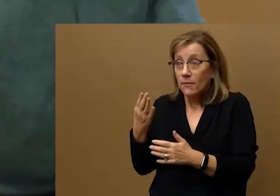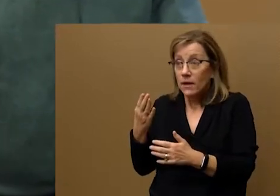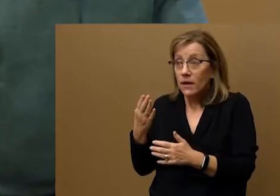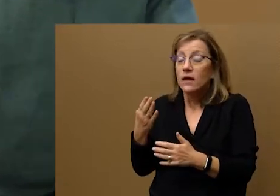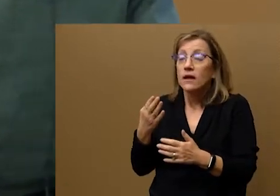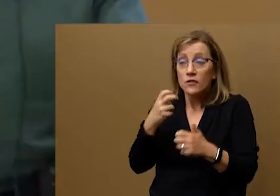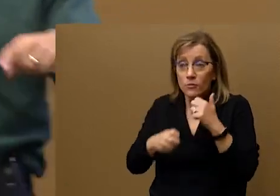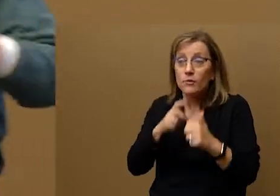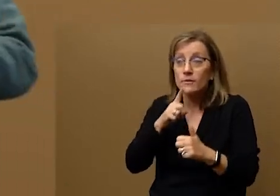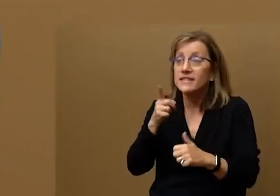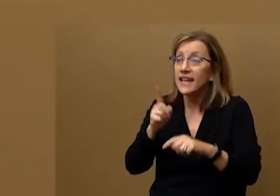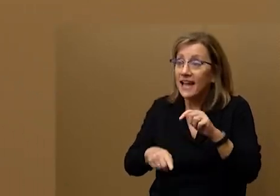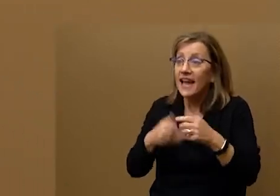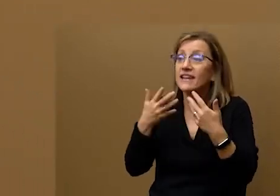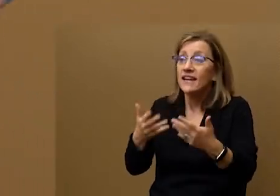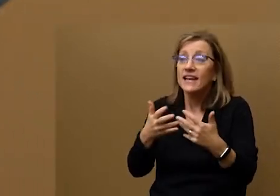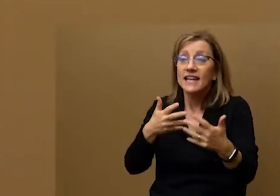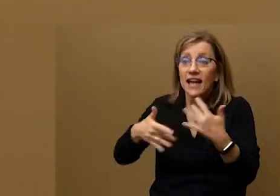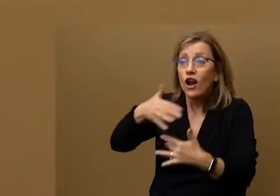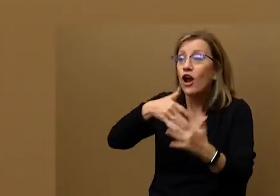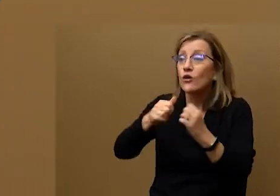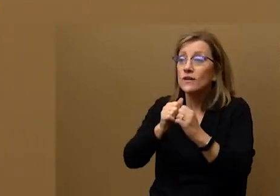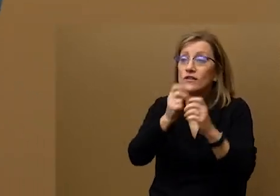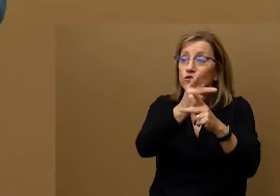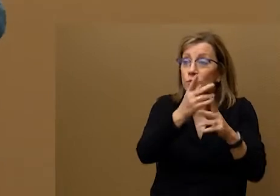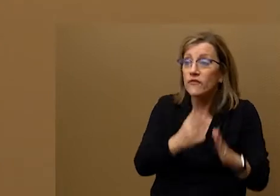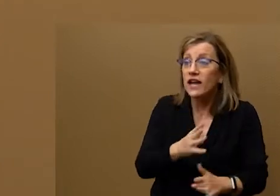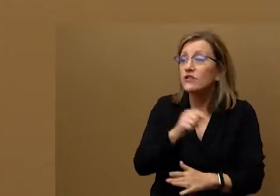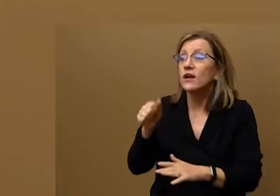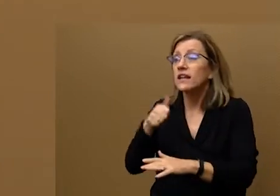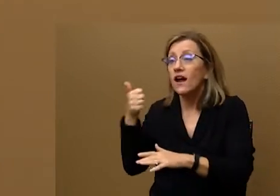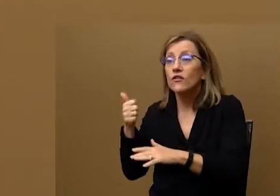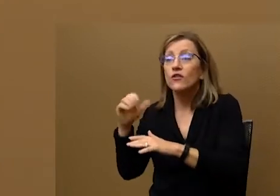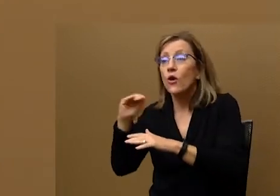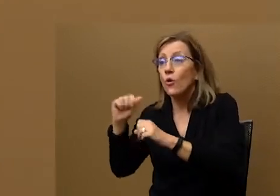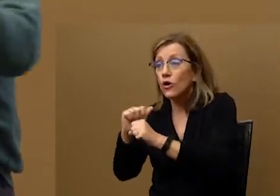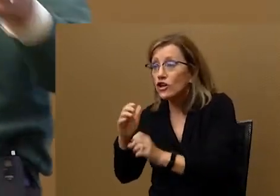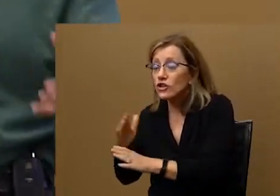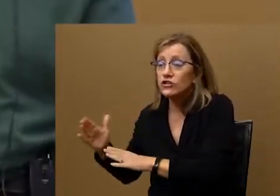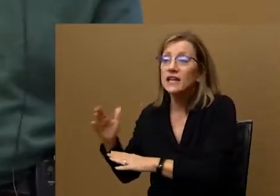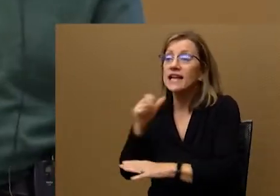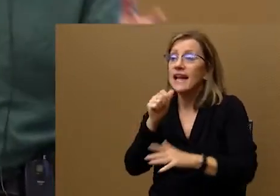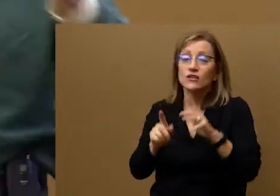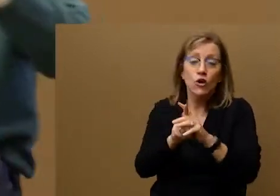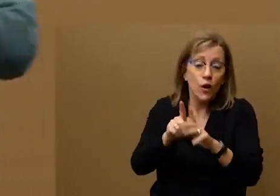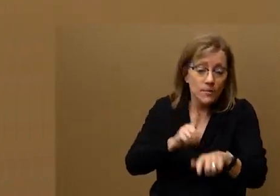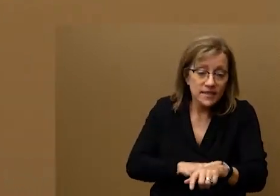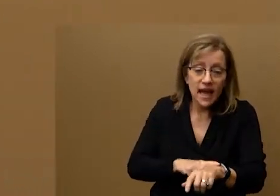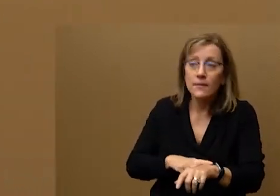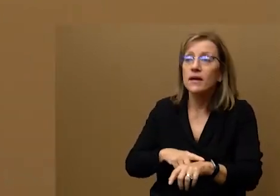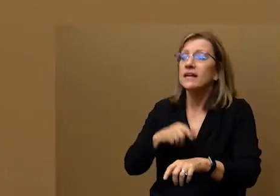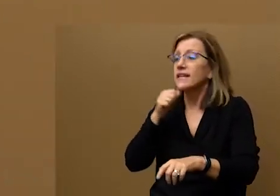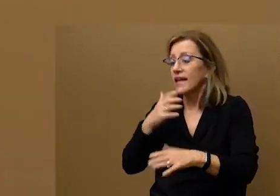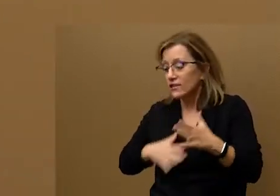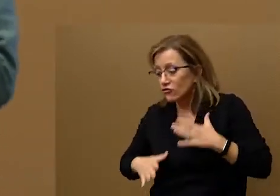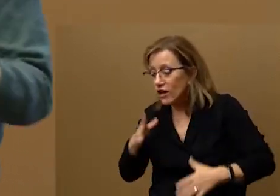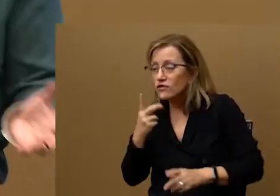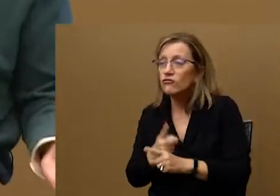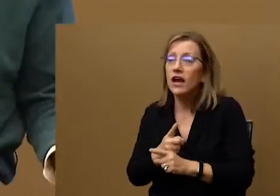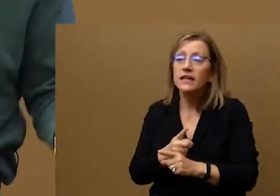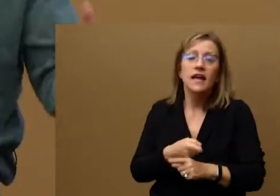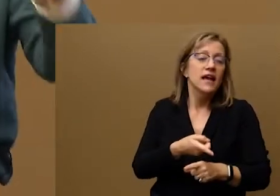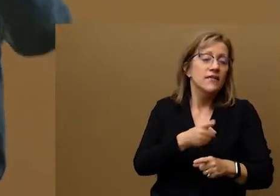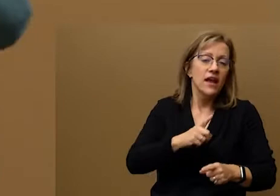The problem was that they couldn't get along with their supervisors and the other colleagues, and they didn't show up on time, and they didn't dress appropriately, and they took